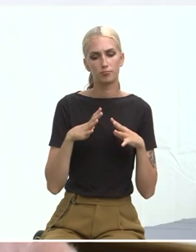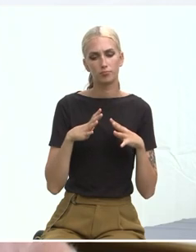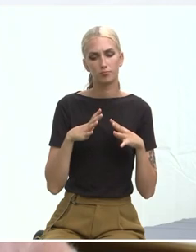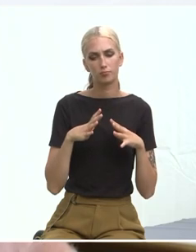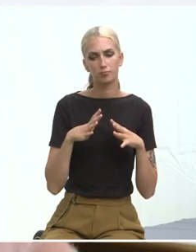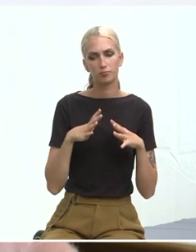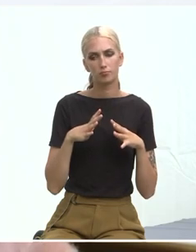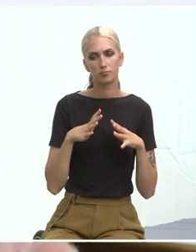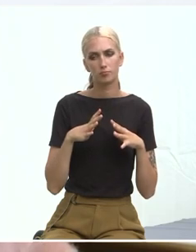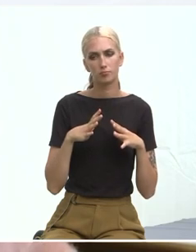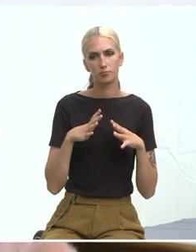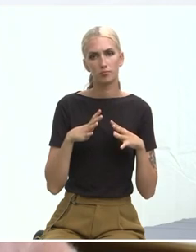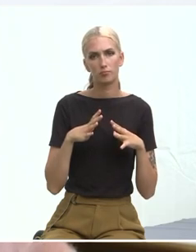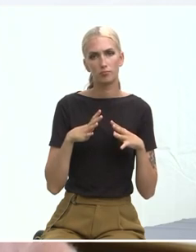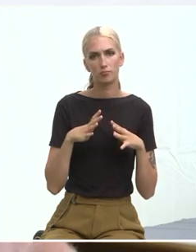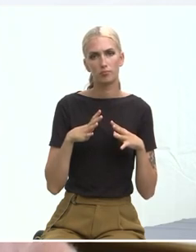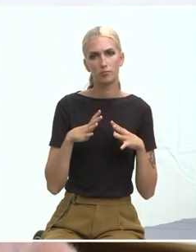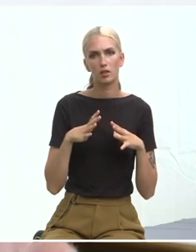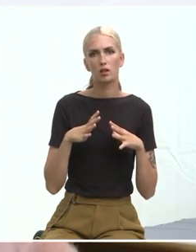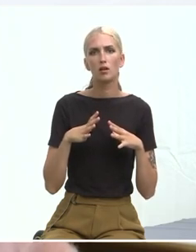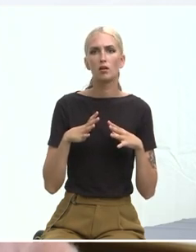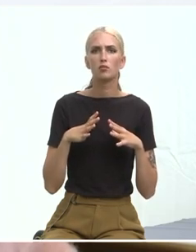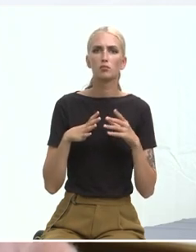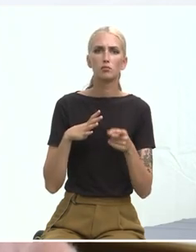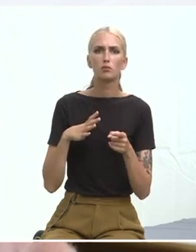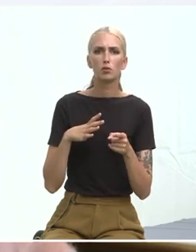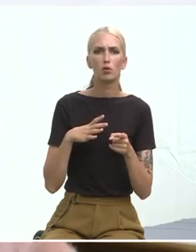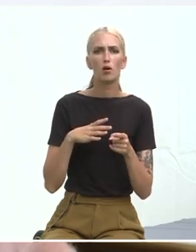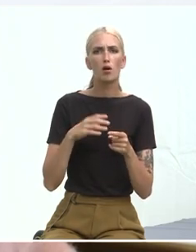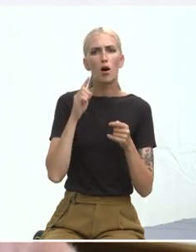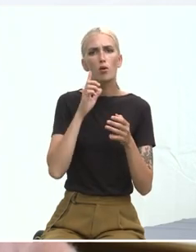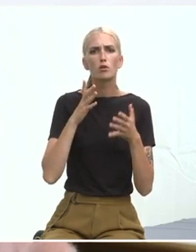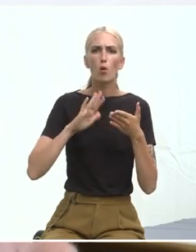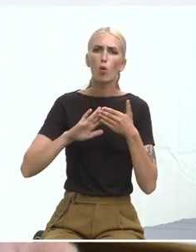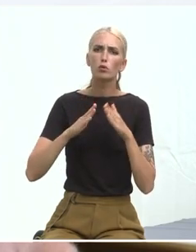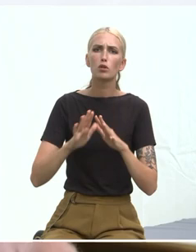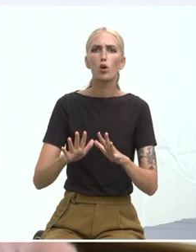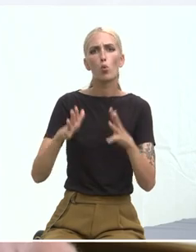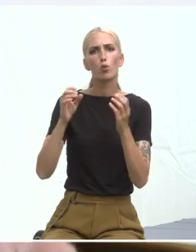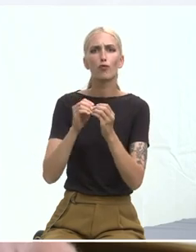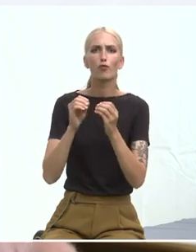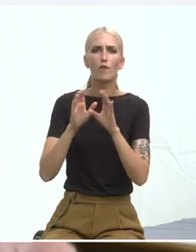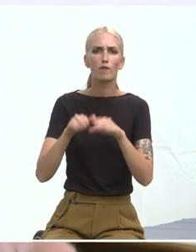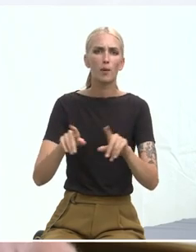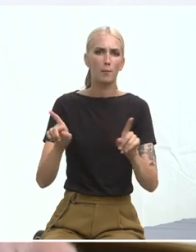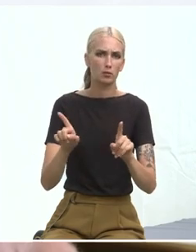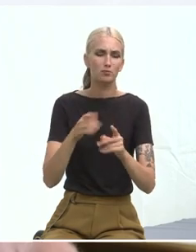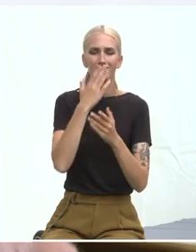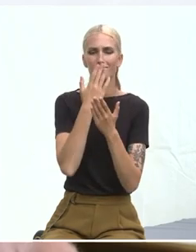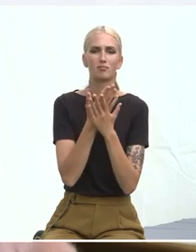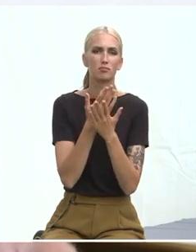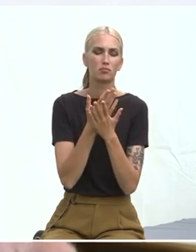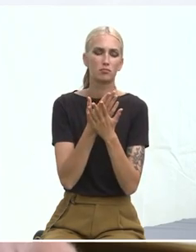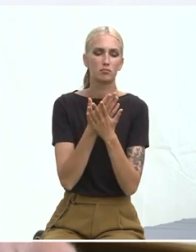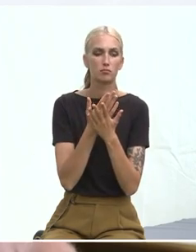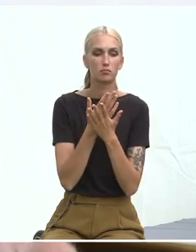meet the situations that regularly happen. The main crisis that the people have there. For example, the